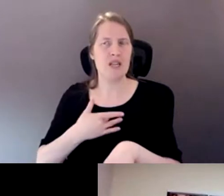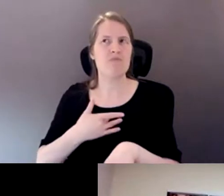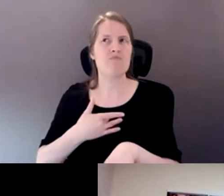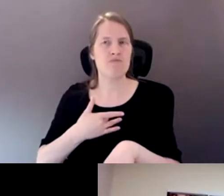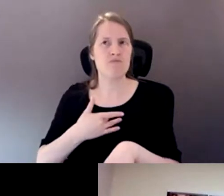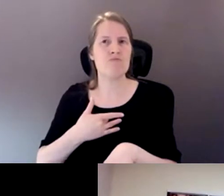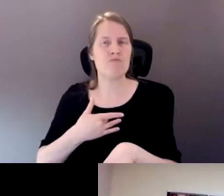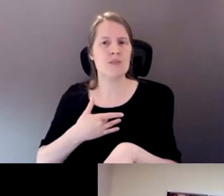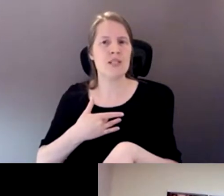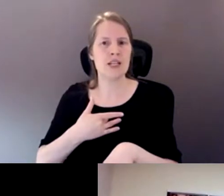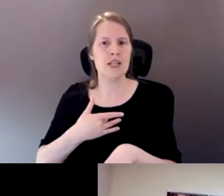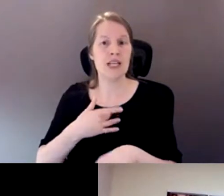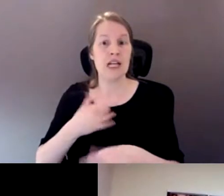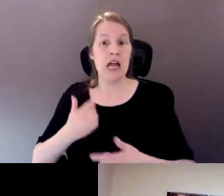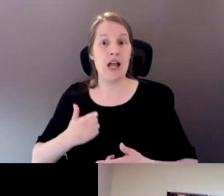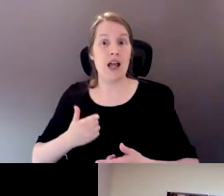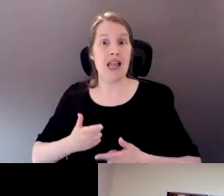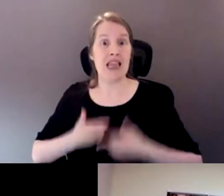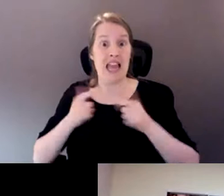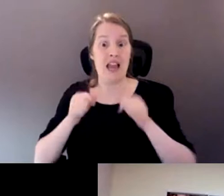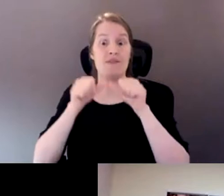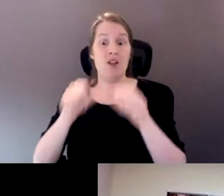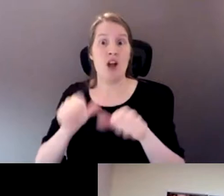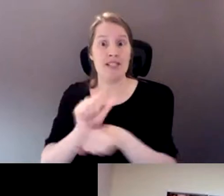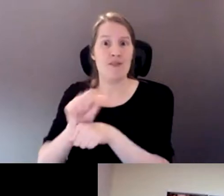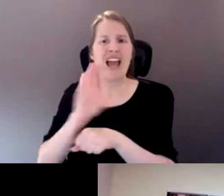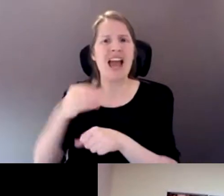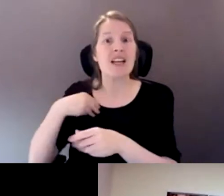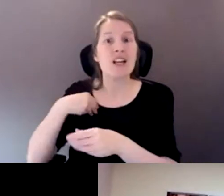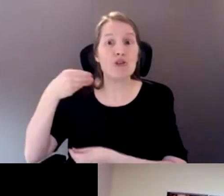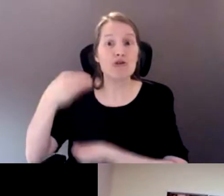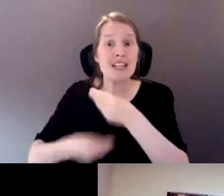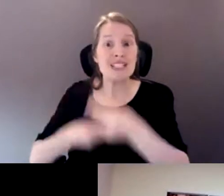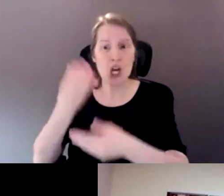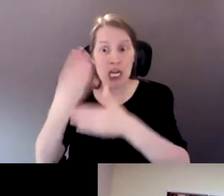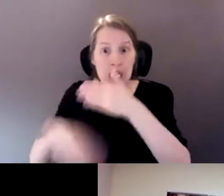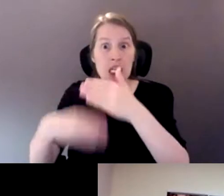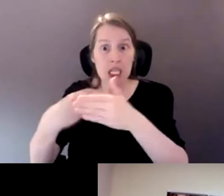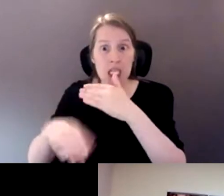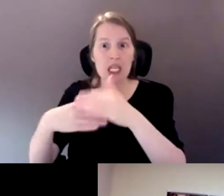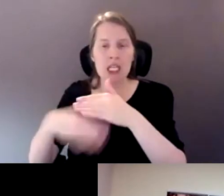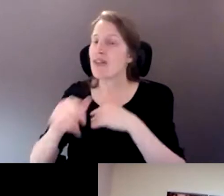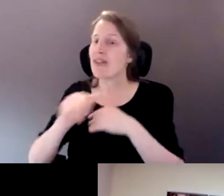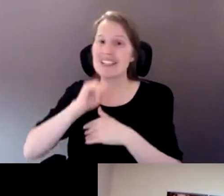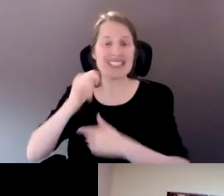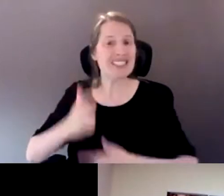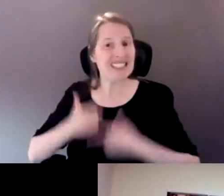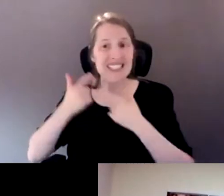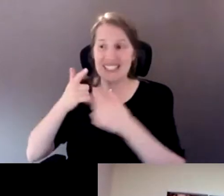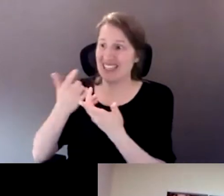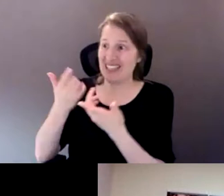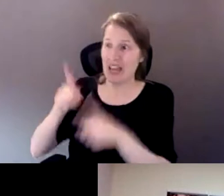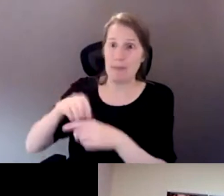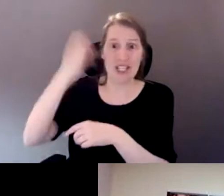condemned to not only a lifetime of slavery, but hereditary slavery. It was not something that existed in Europe for thousands of years,